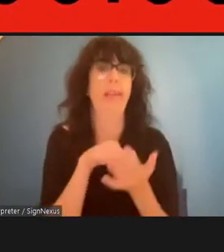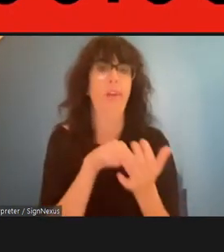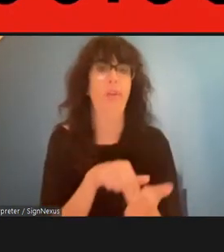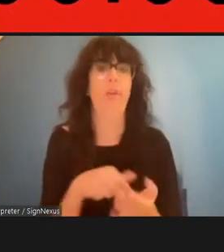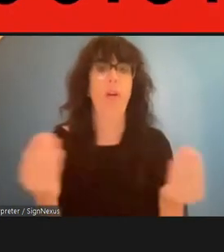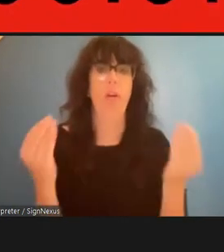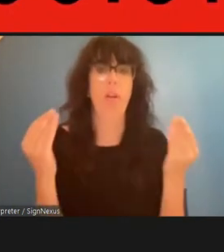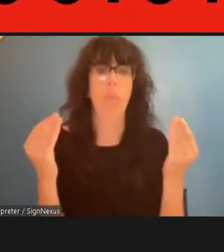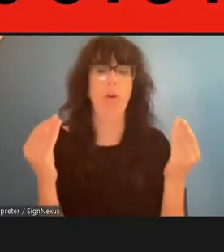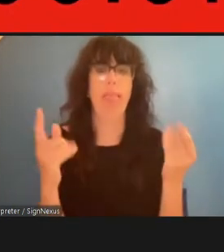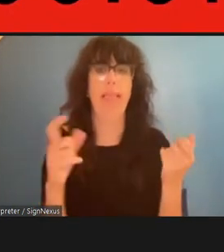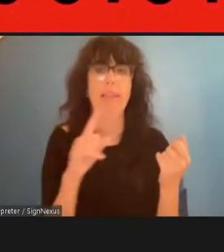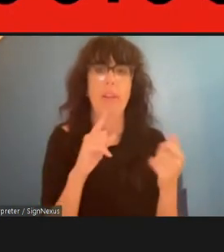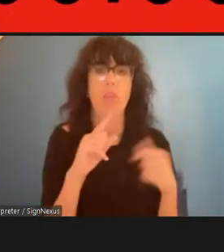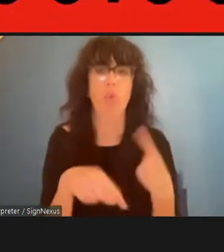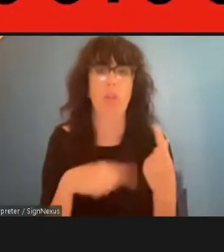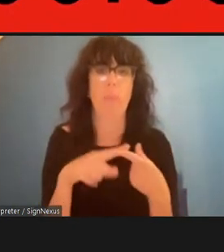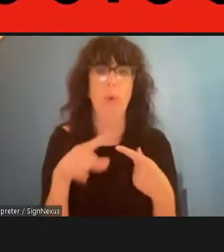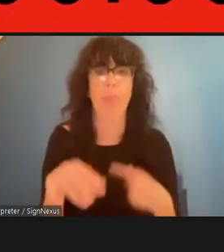very